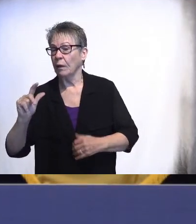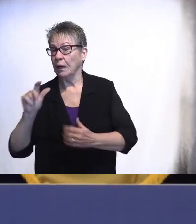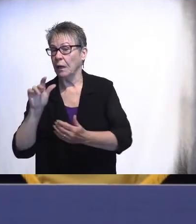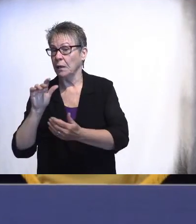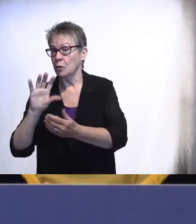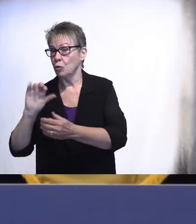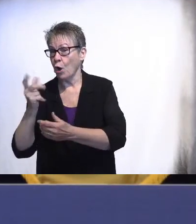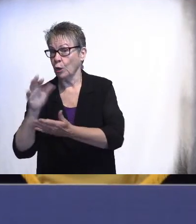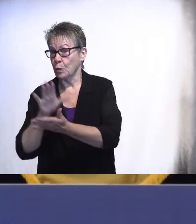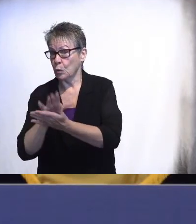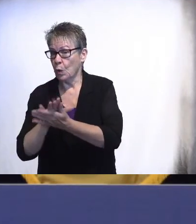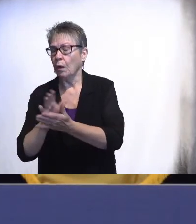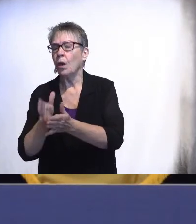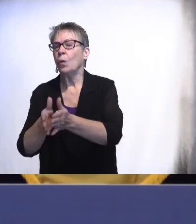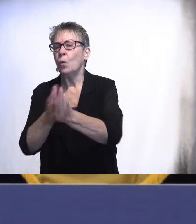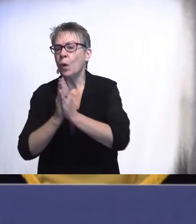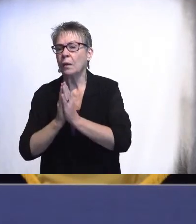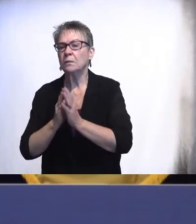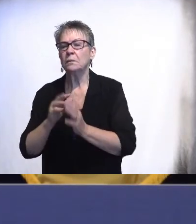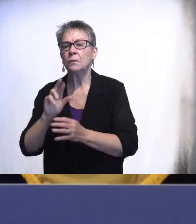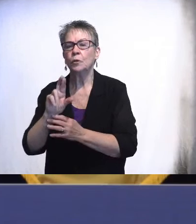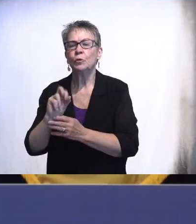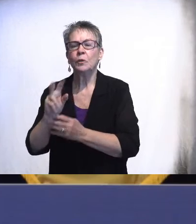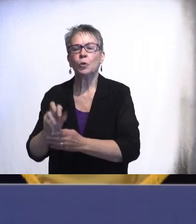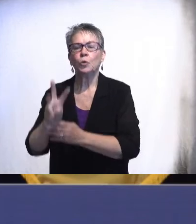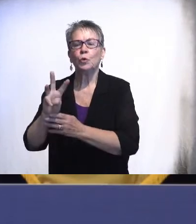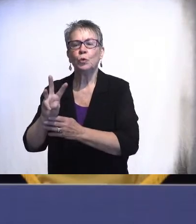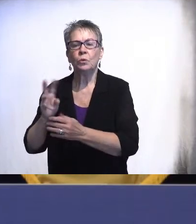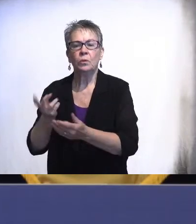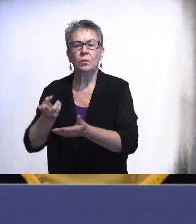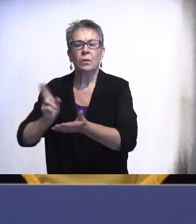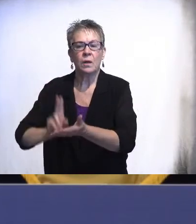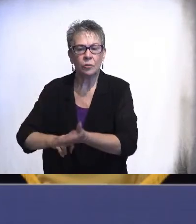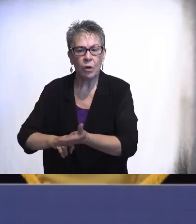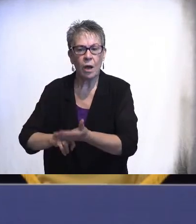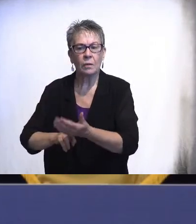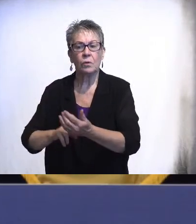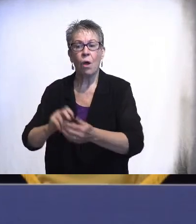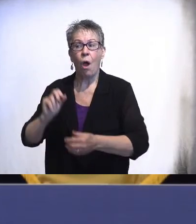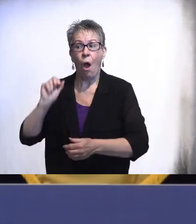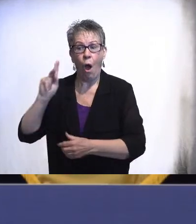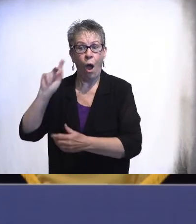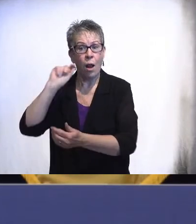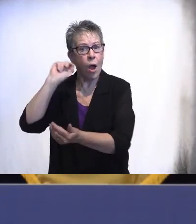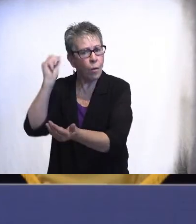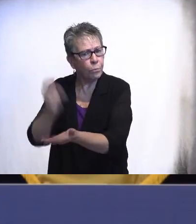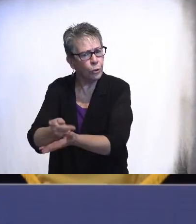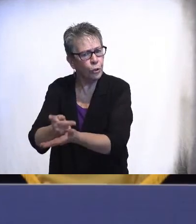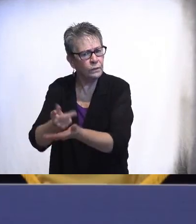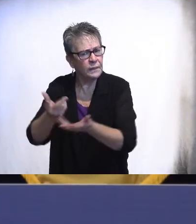I believe that's something like 23,000 seats.